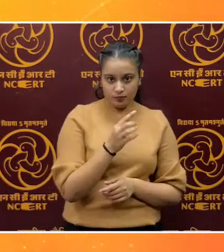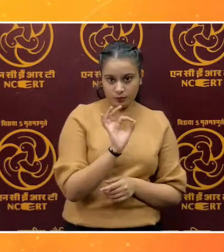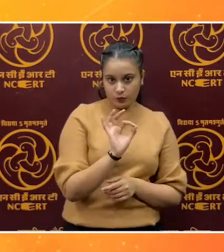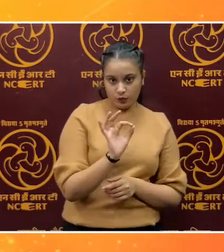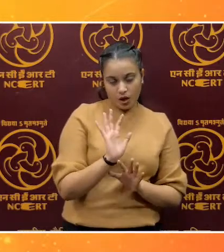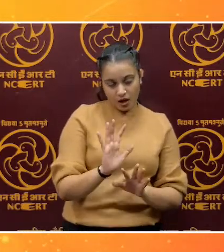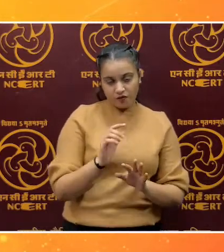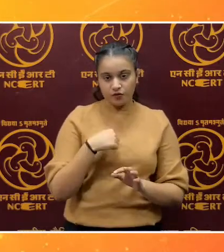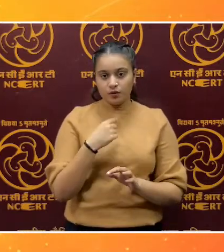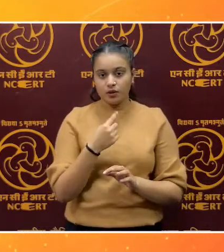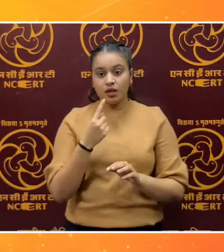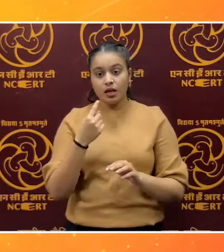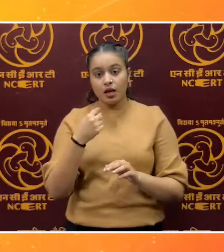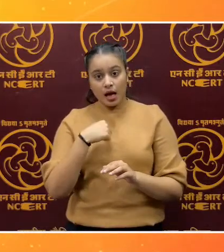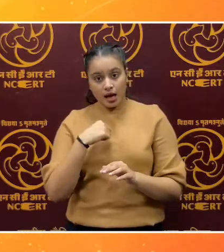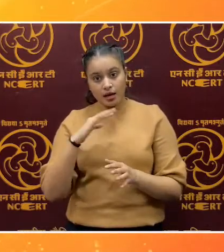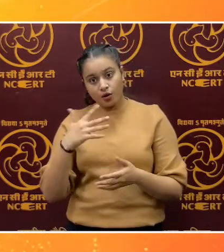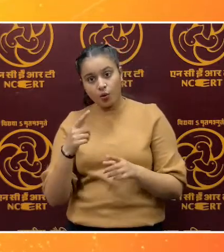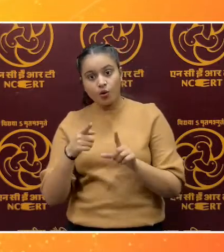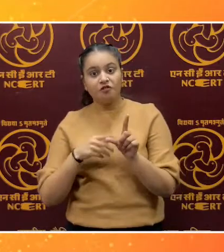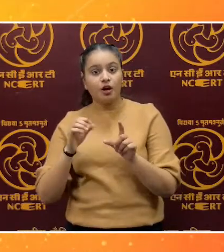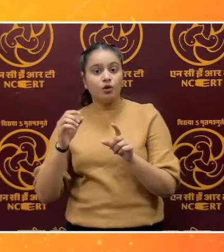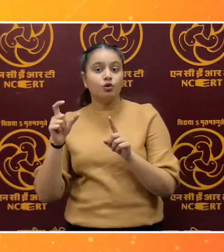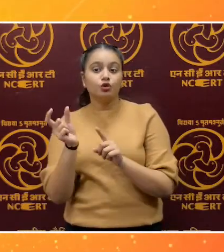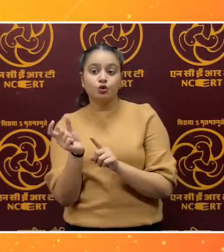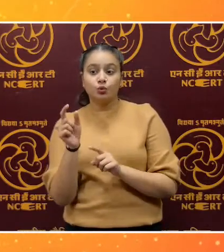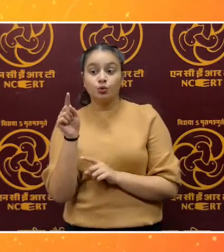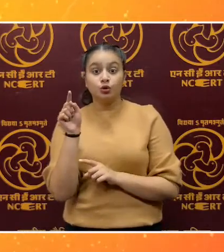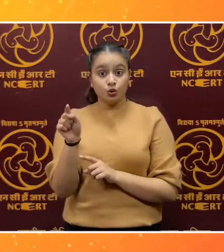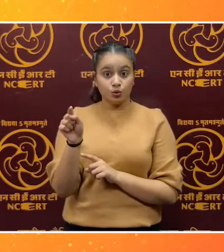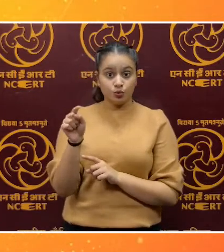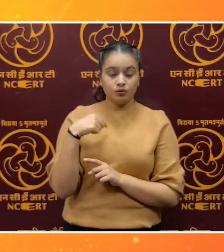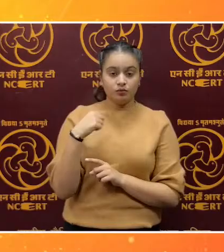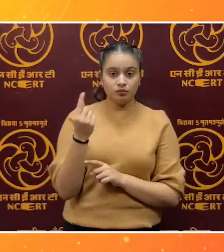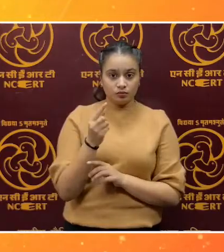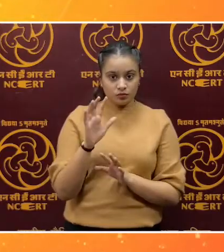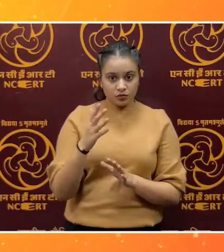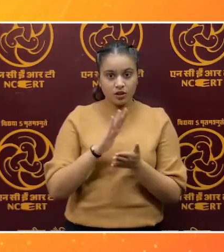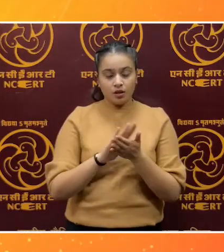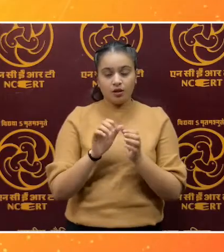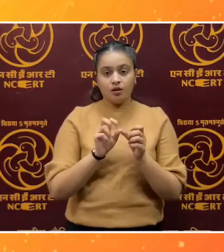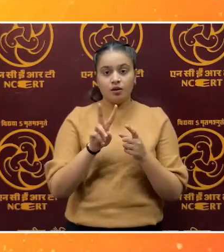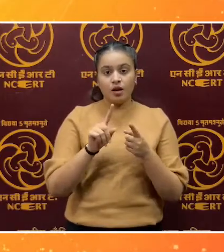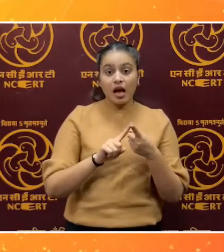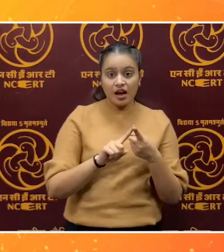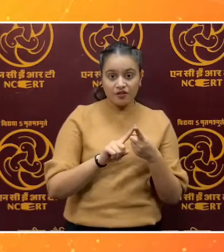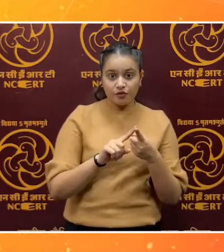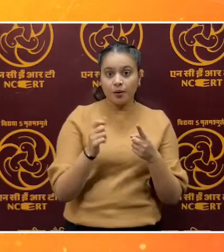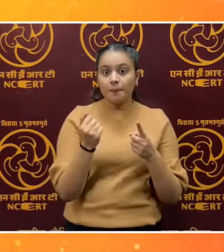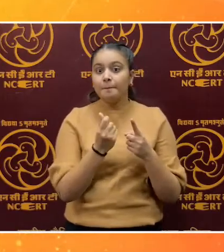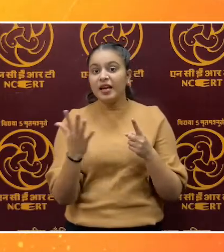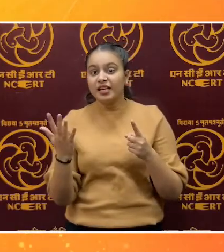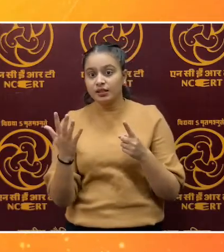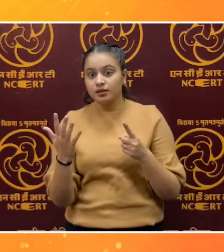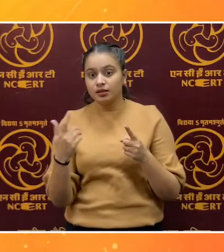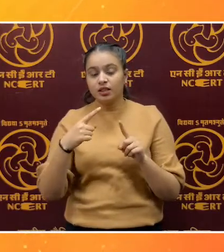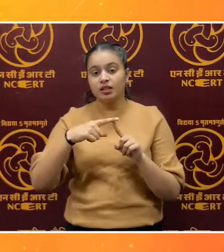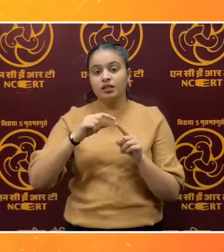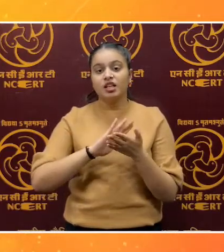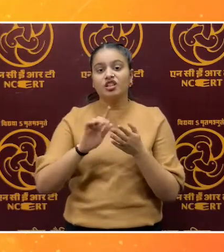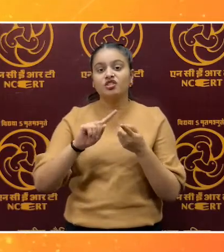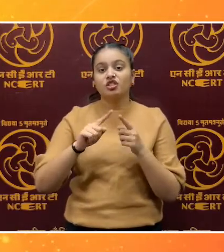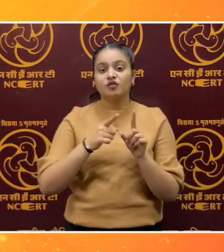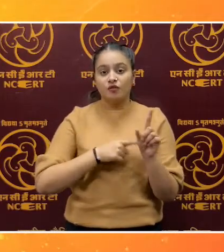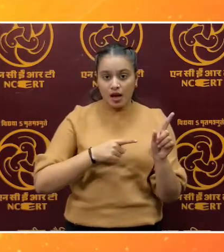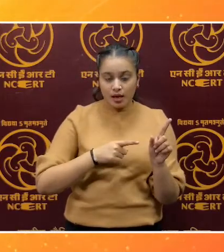With I and you, exceptional, otherwise we use have with plural, they and we. And with he